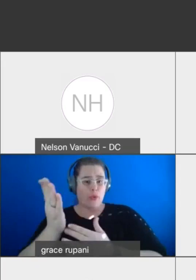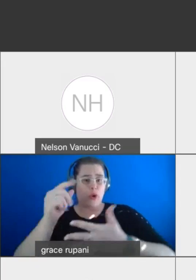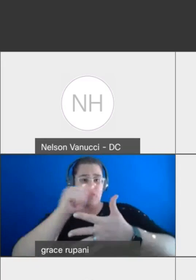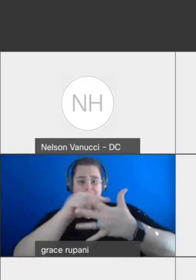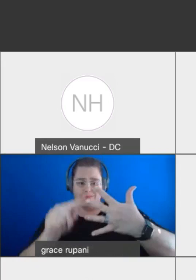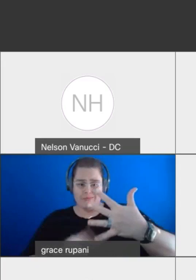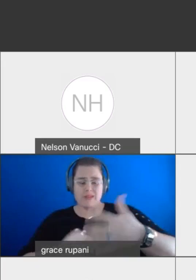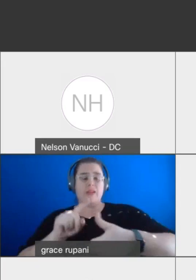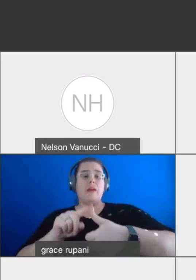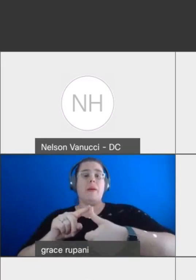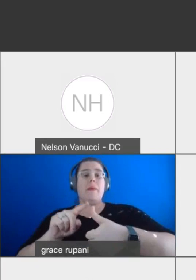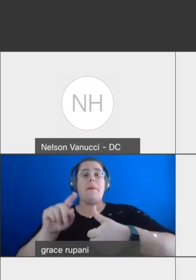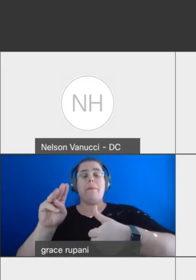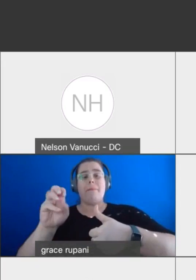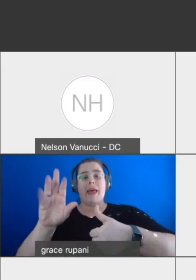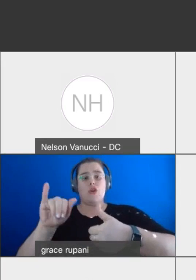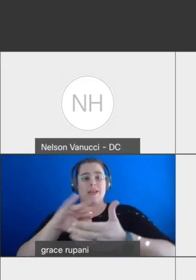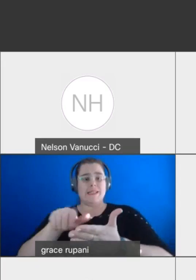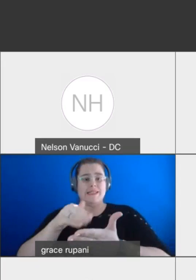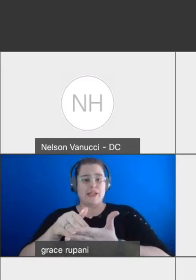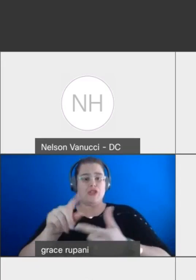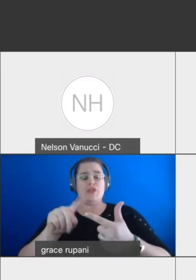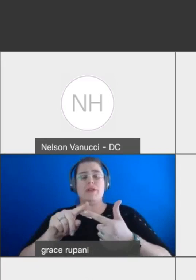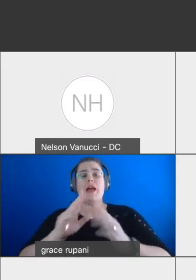Mary Center, Community of Hope,